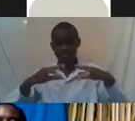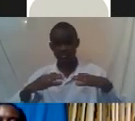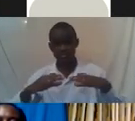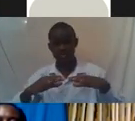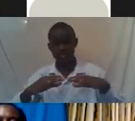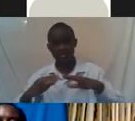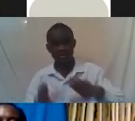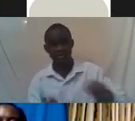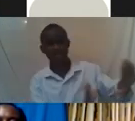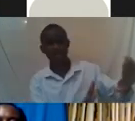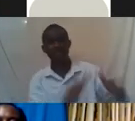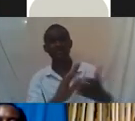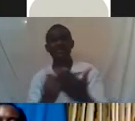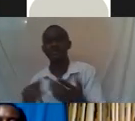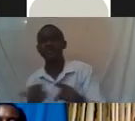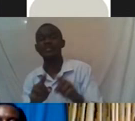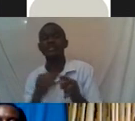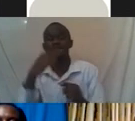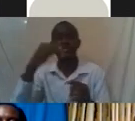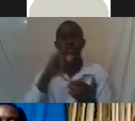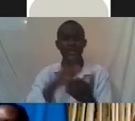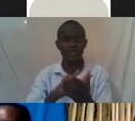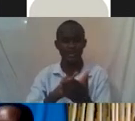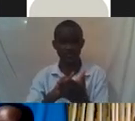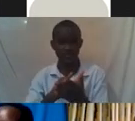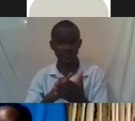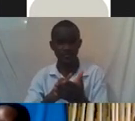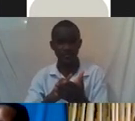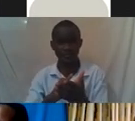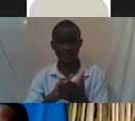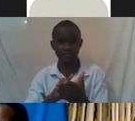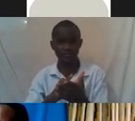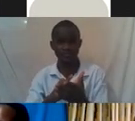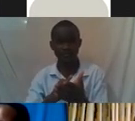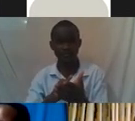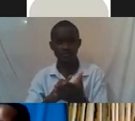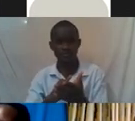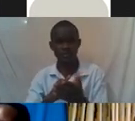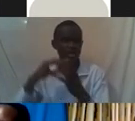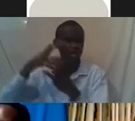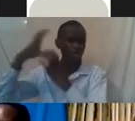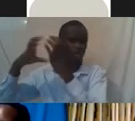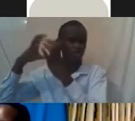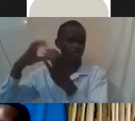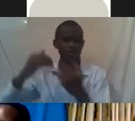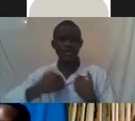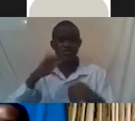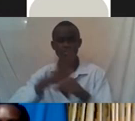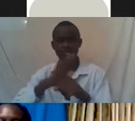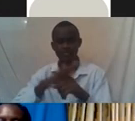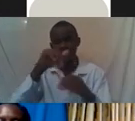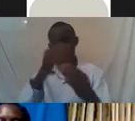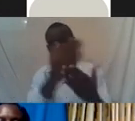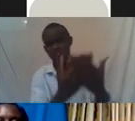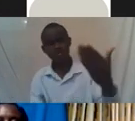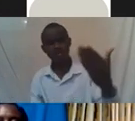also telling us that there is still a lot of confusion in the documents, and that it